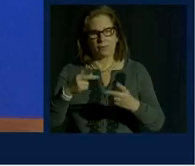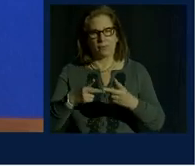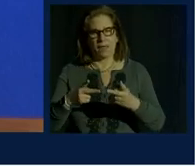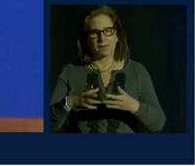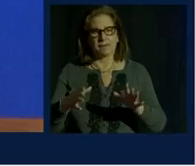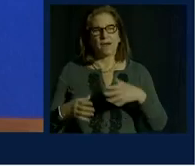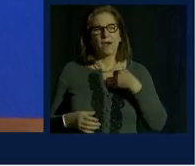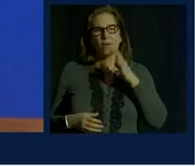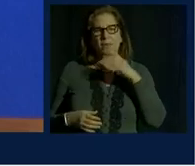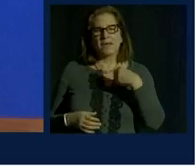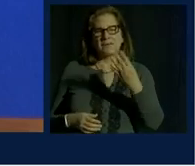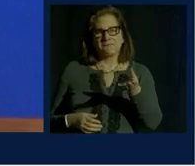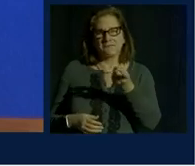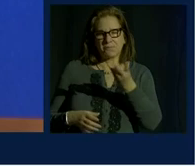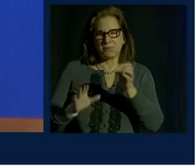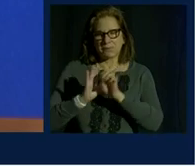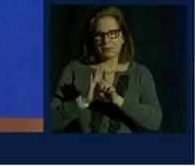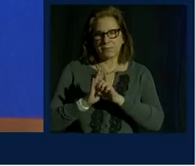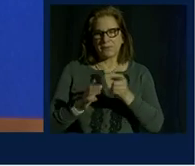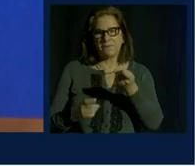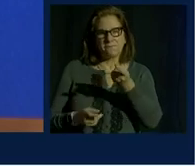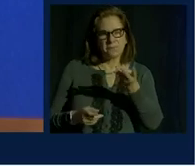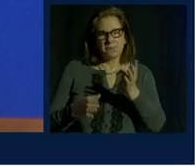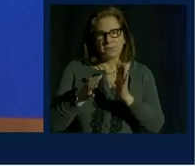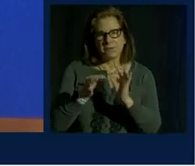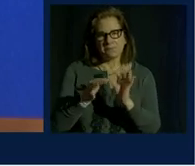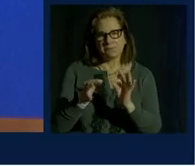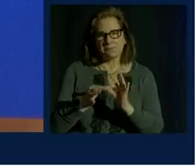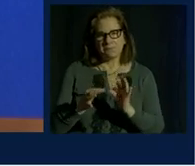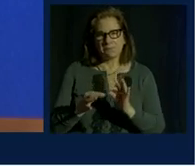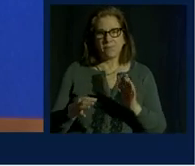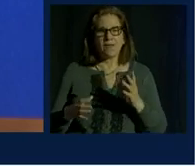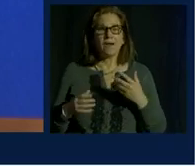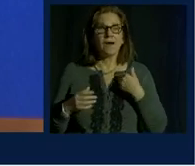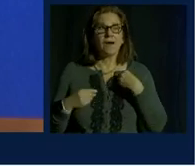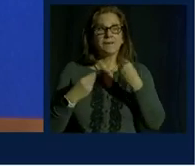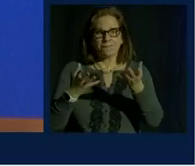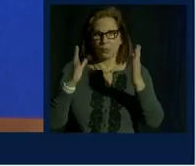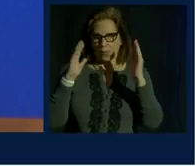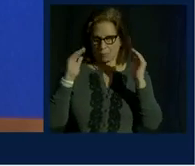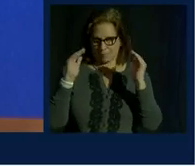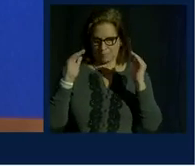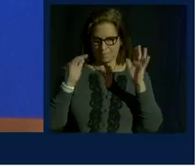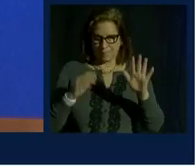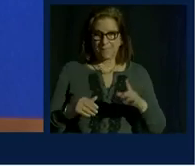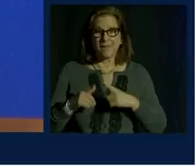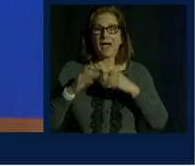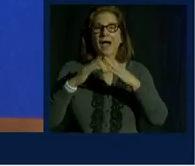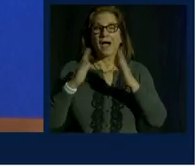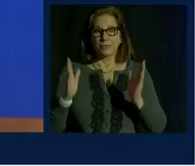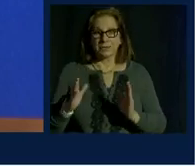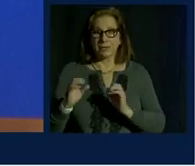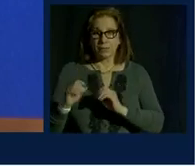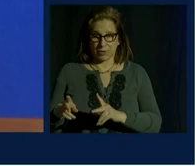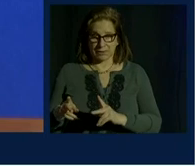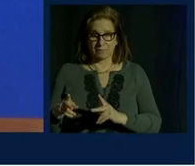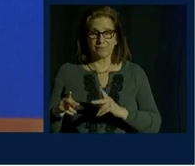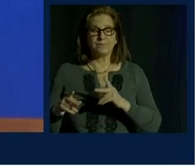of examples as to how we are providing hope: housing, opportunities, prosperity, and